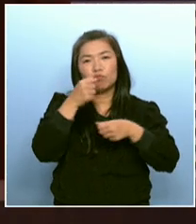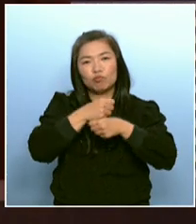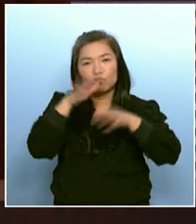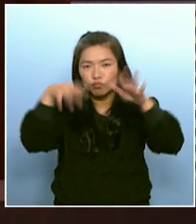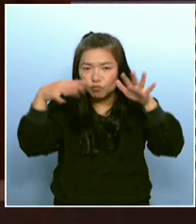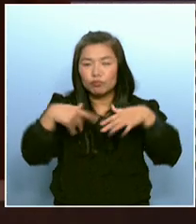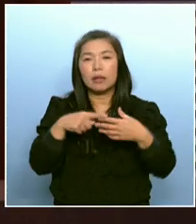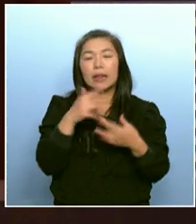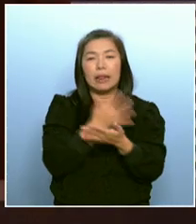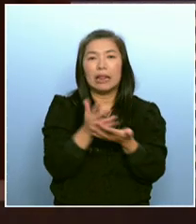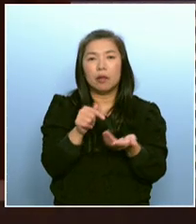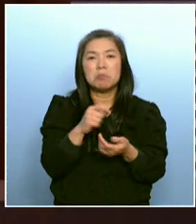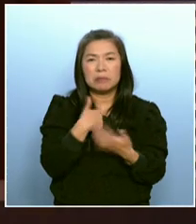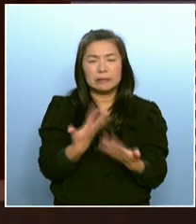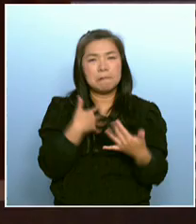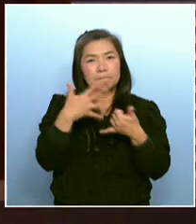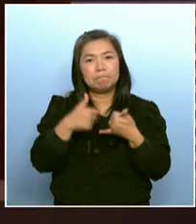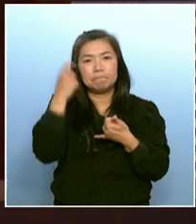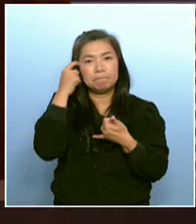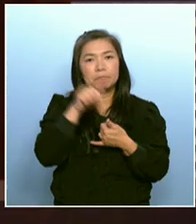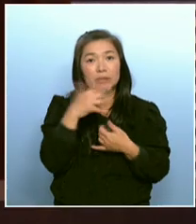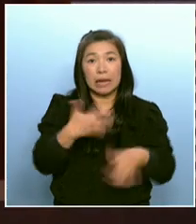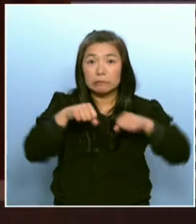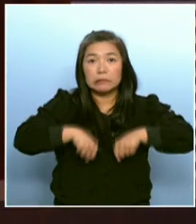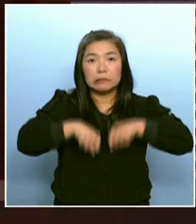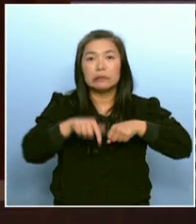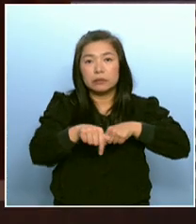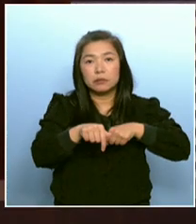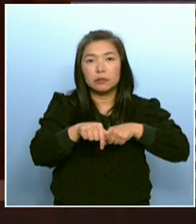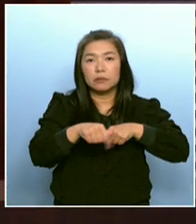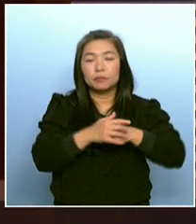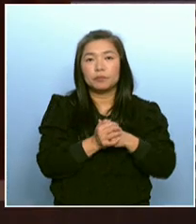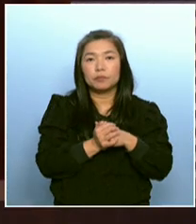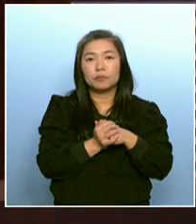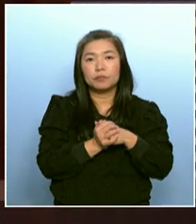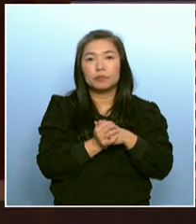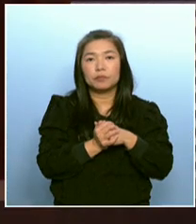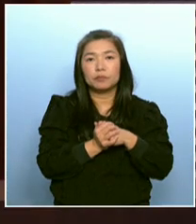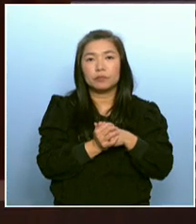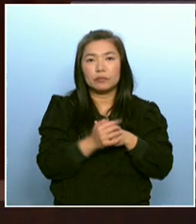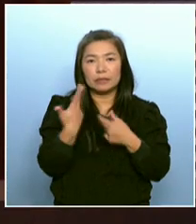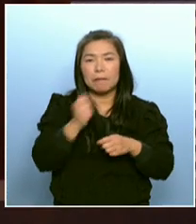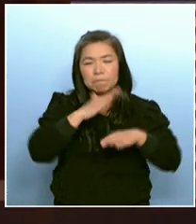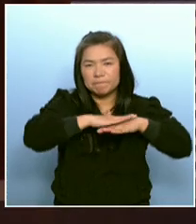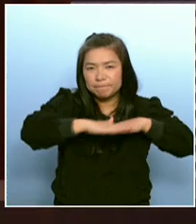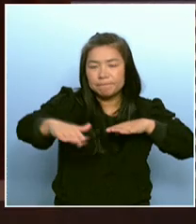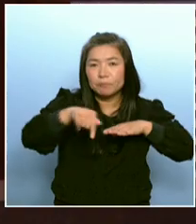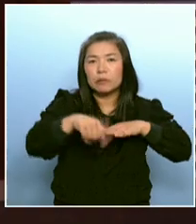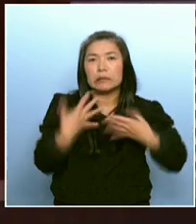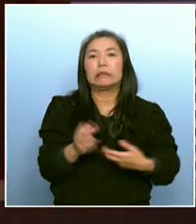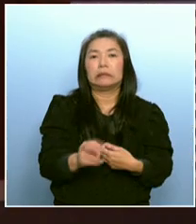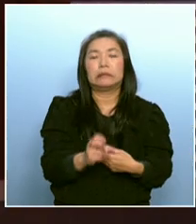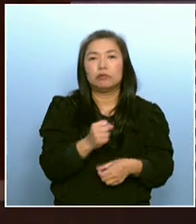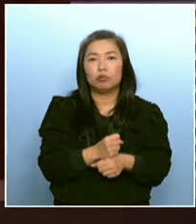documents, and then the Housing Society will work on the design and construction plan. As far as I understand, the